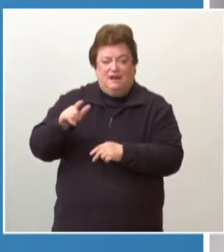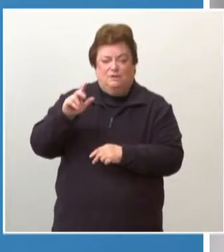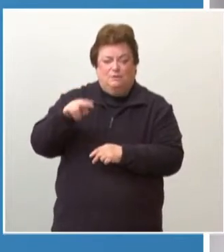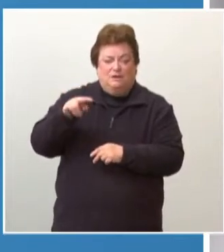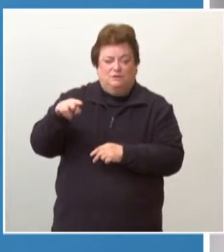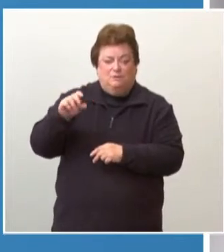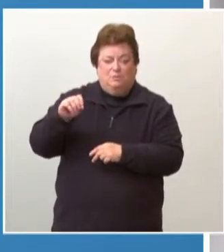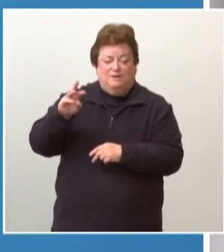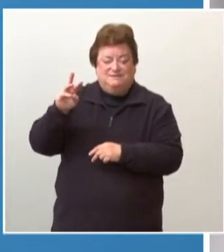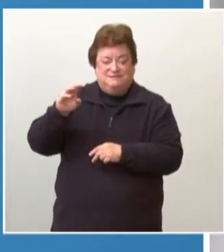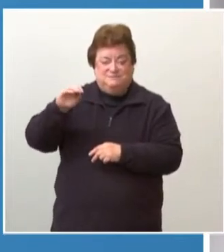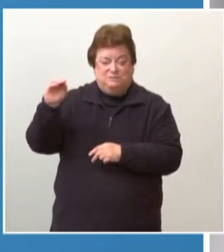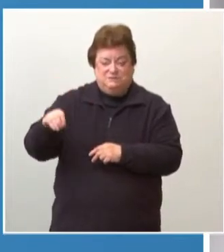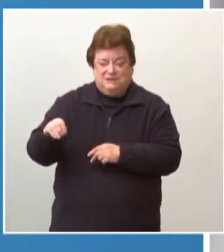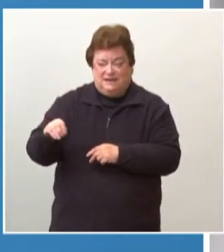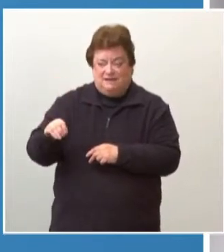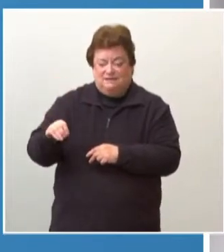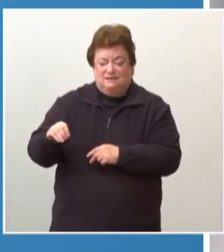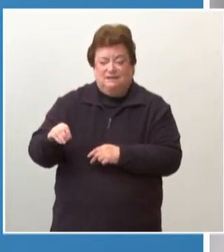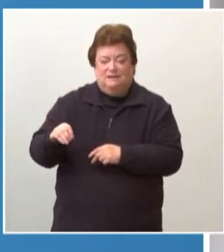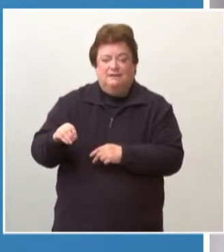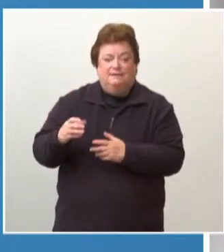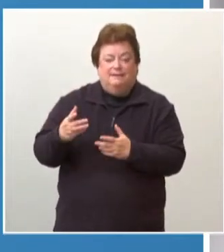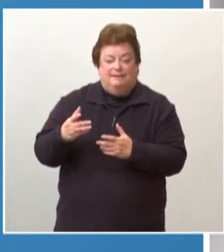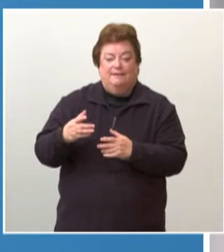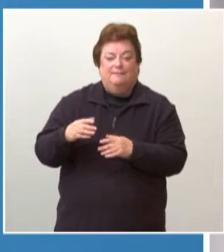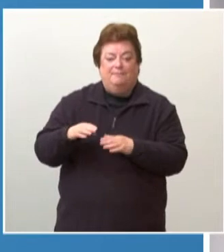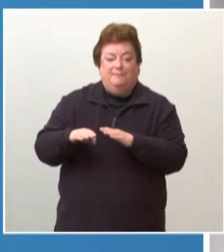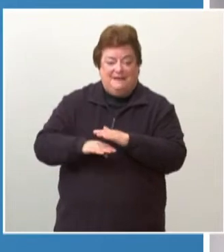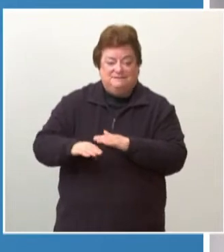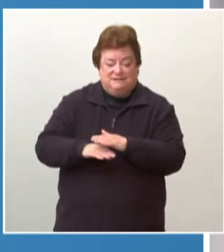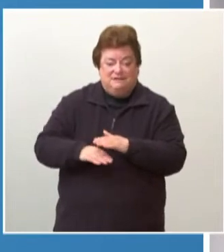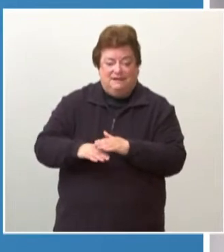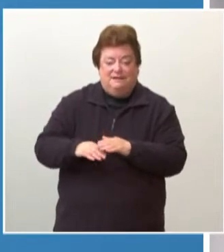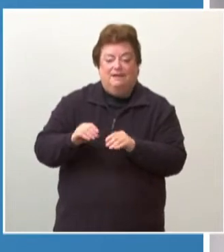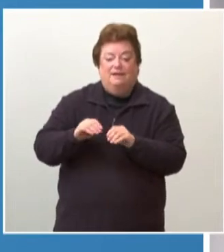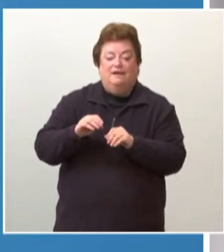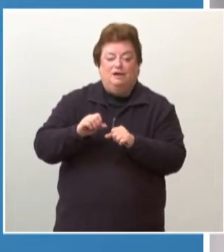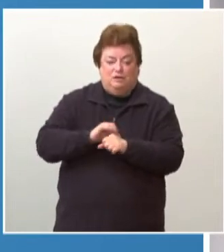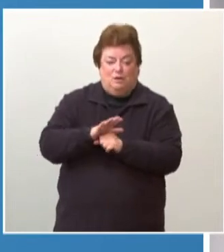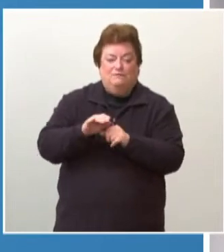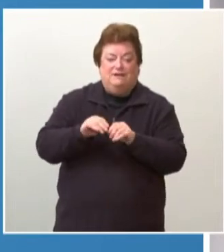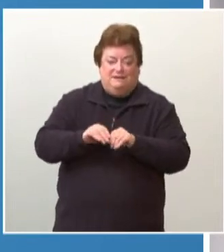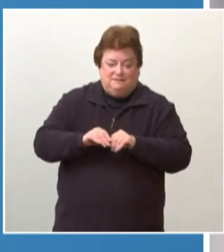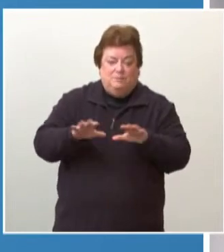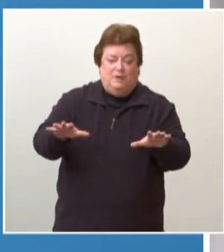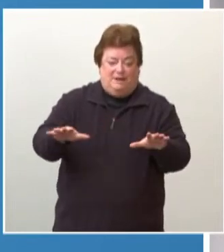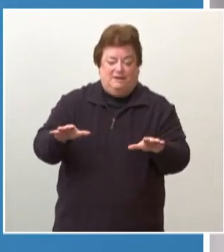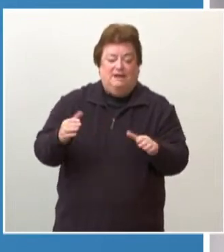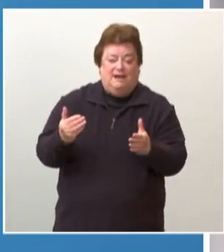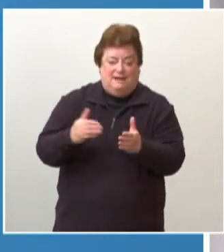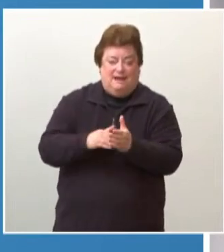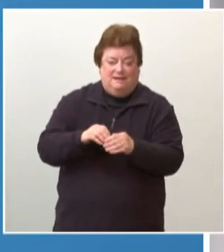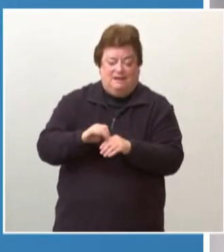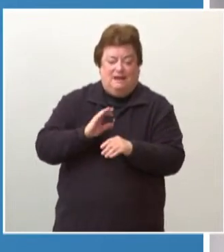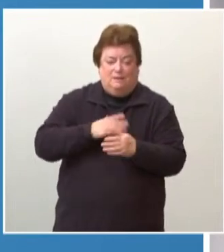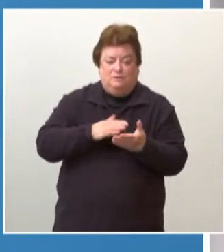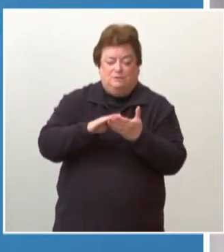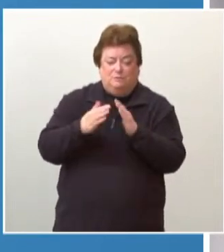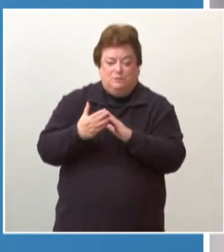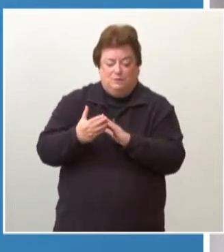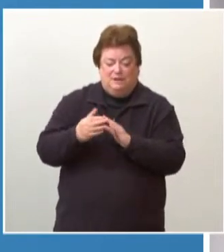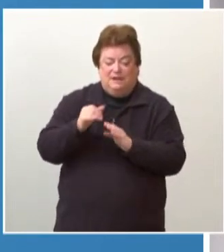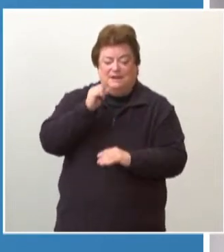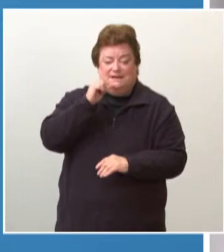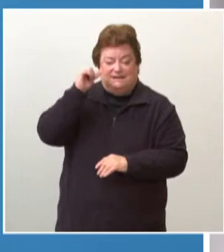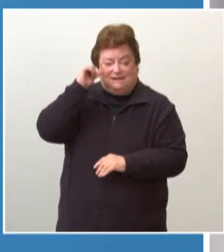22.6%. The bottom line is that COVID-19 is widespread in our community. It was reported yesterday that the